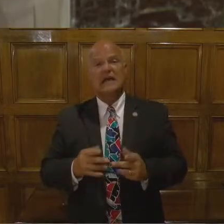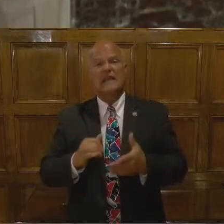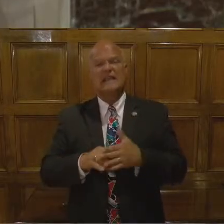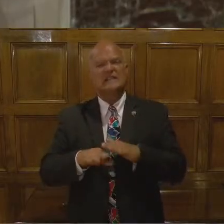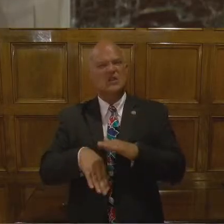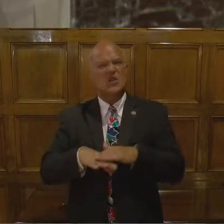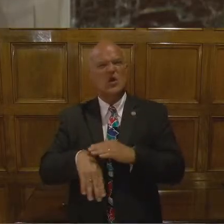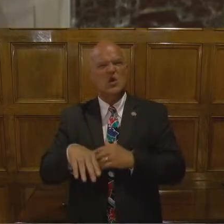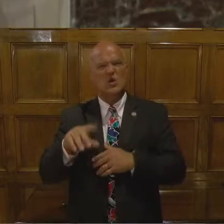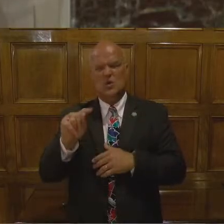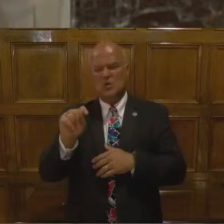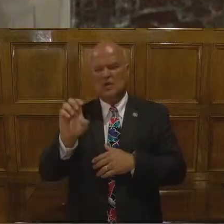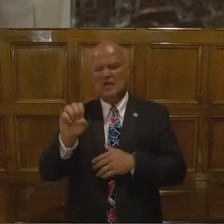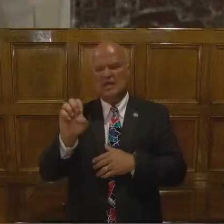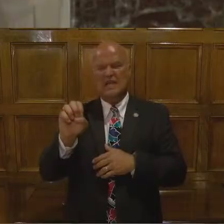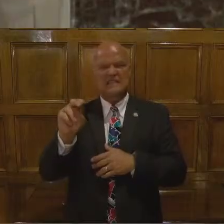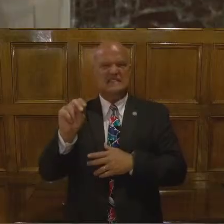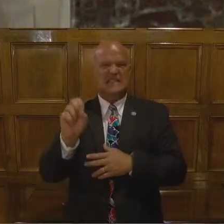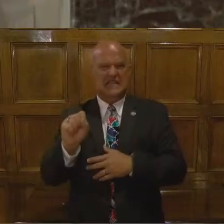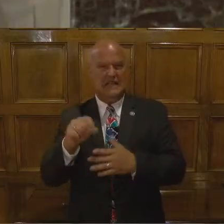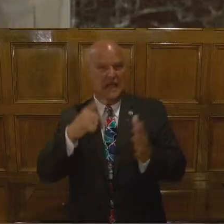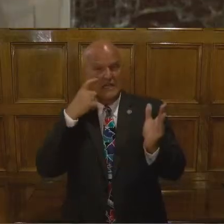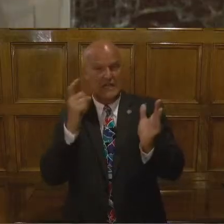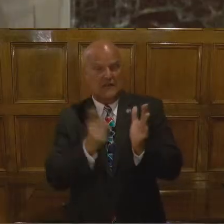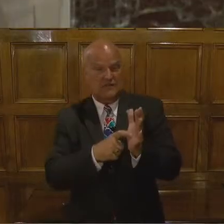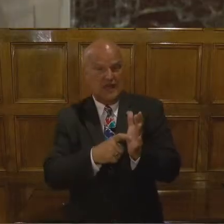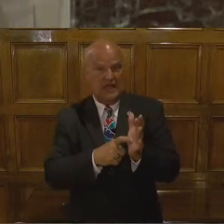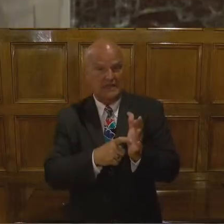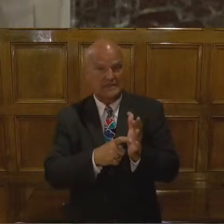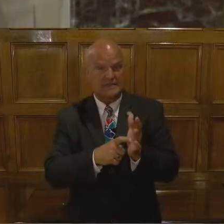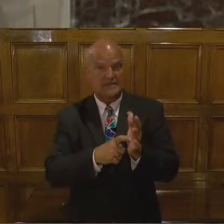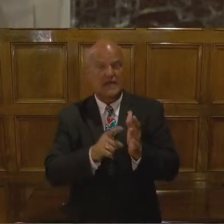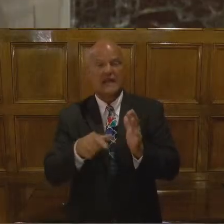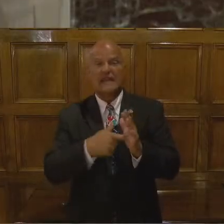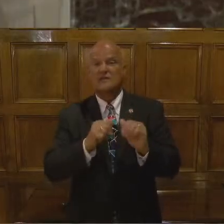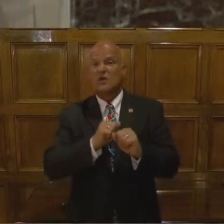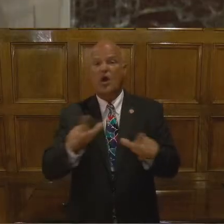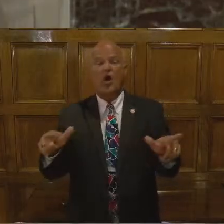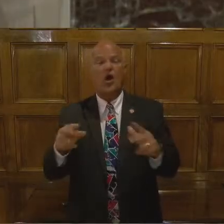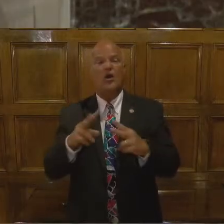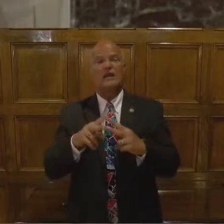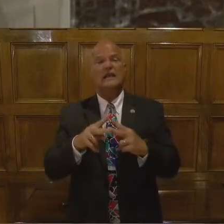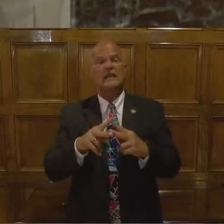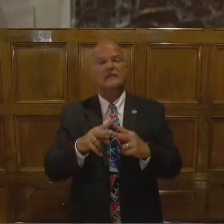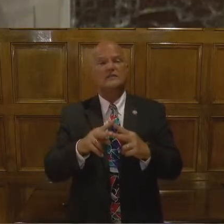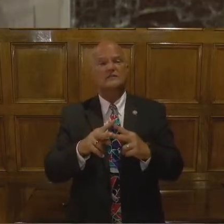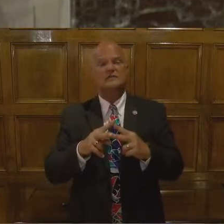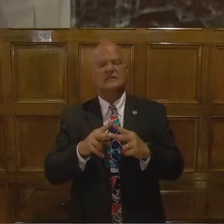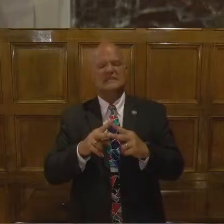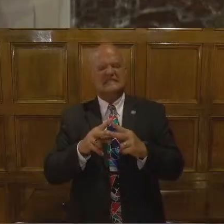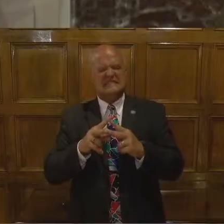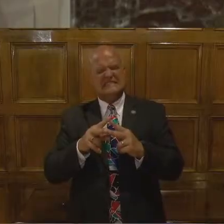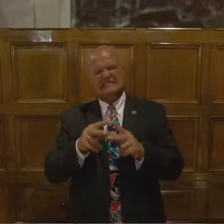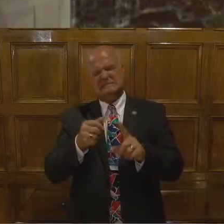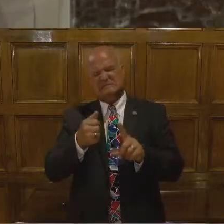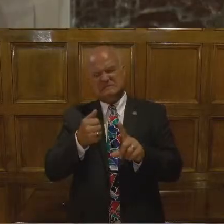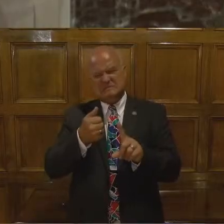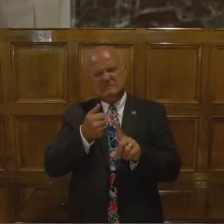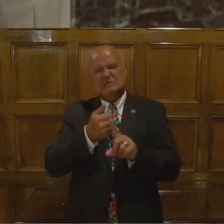low teens, the number that were identified. These were all either minimally or for the most